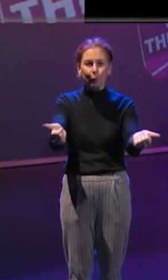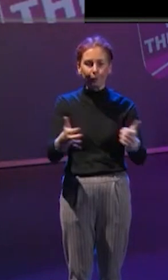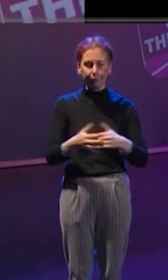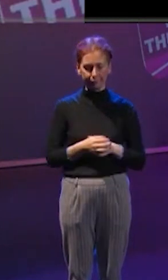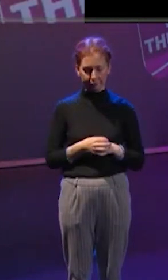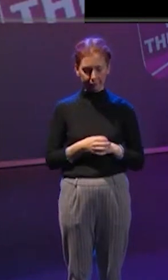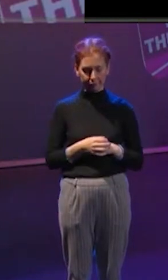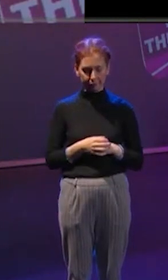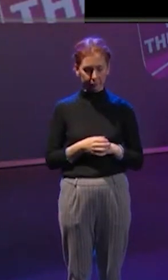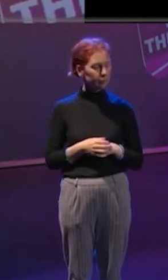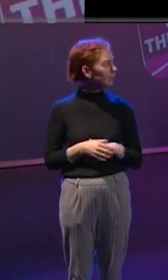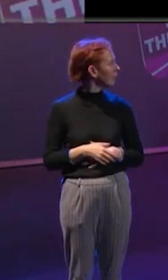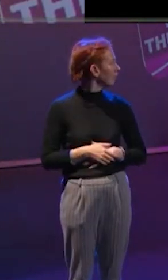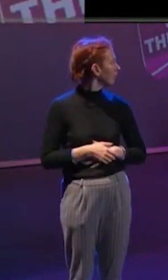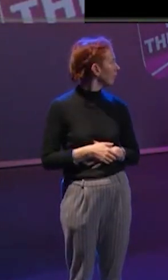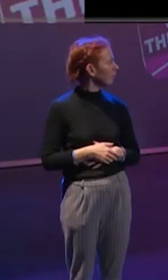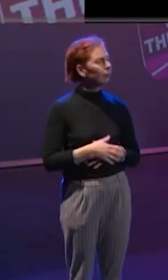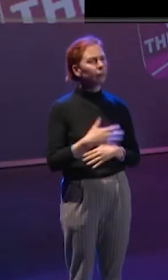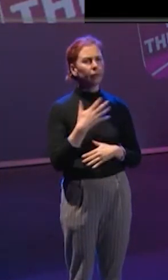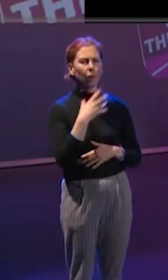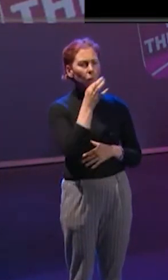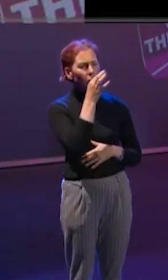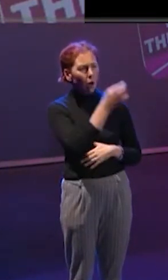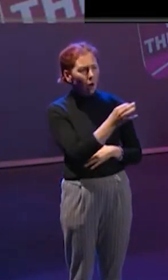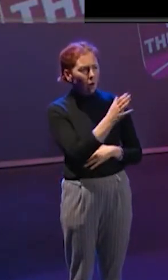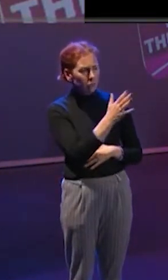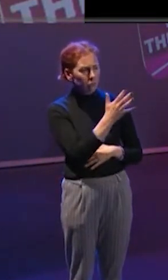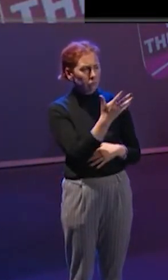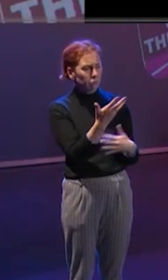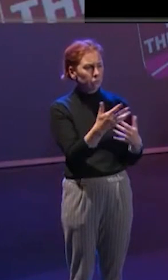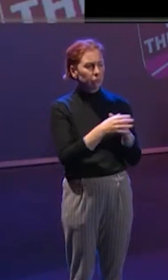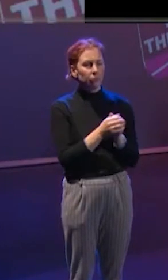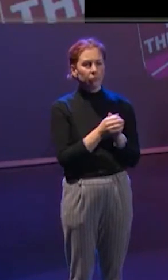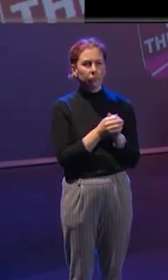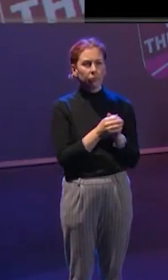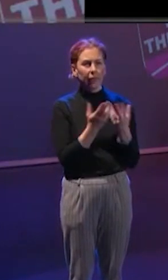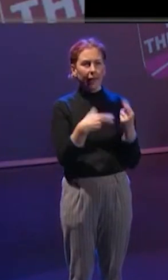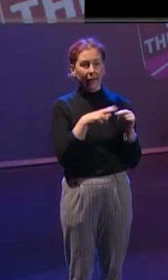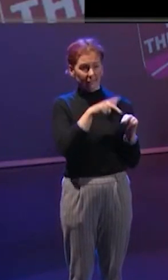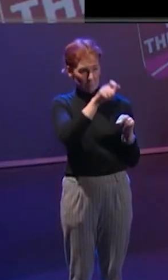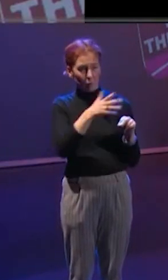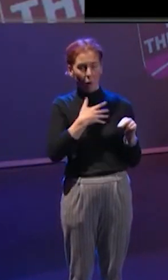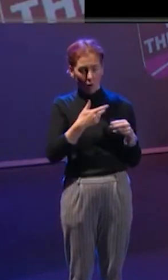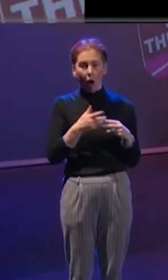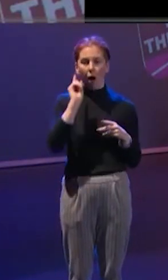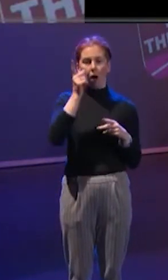So I was going to ask about that, actually. Like, how do you, for someone who wants to be a producer, how do you start to